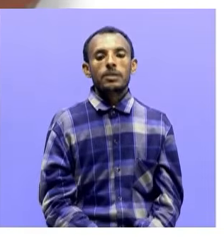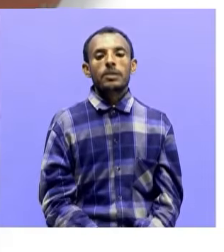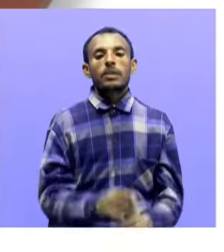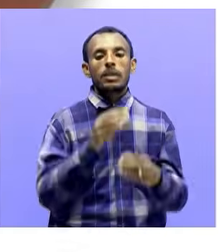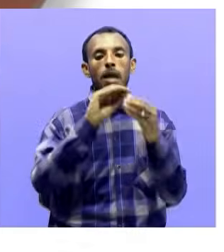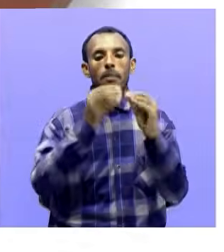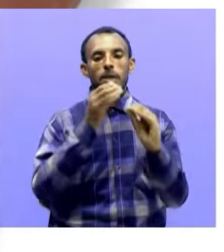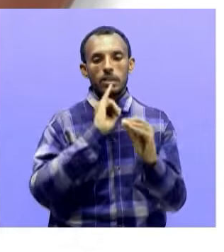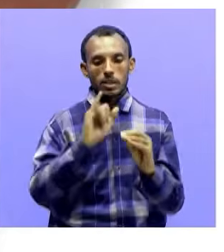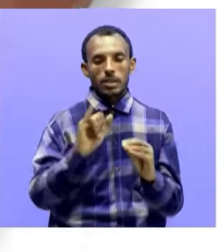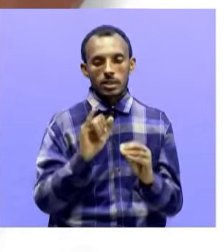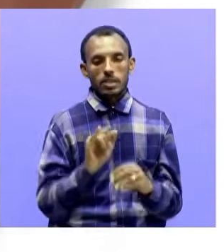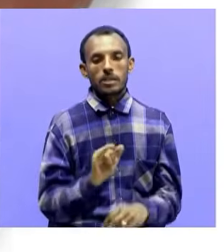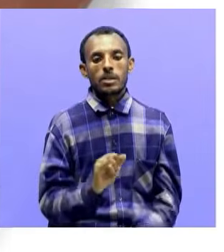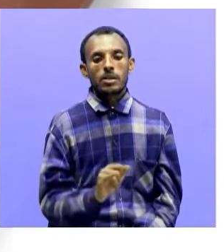is this